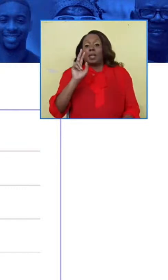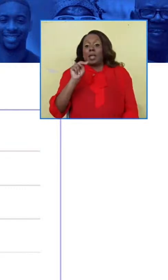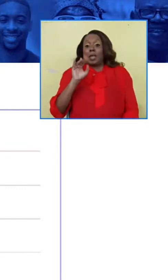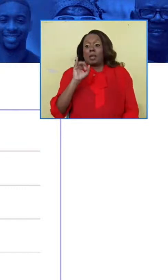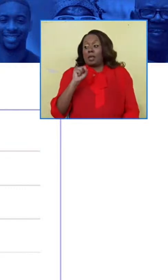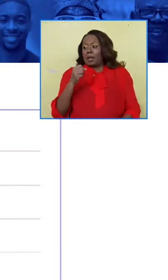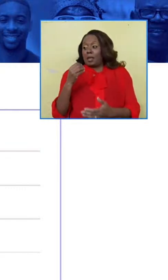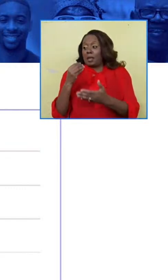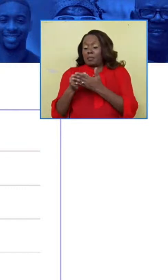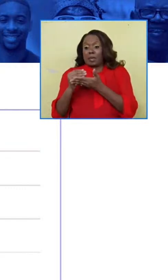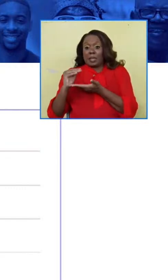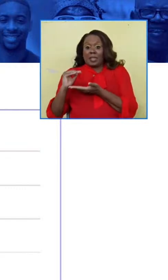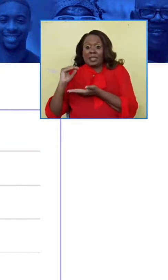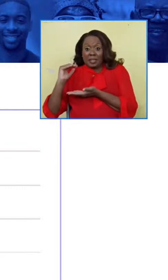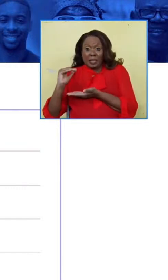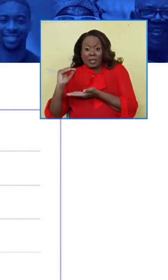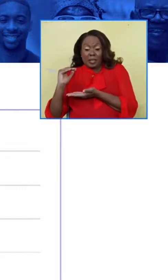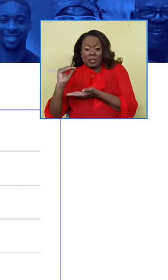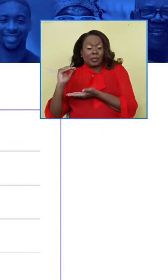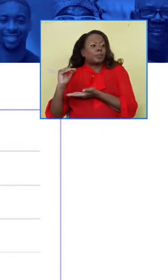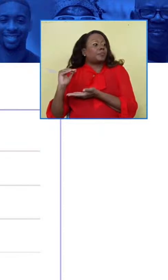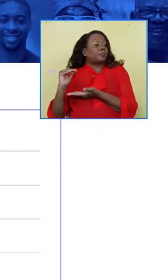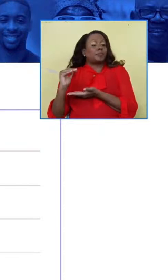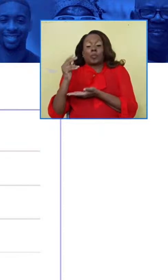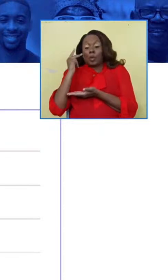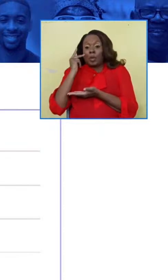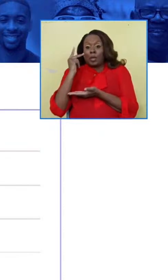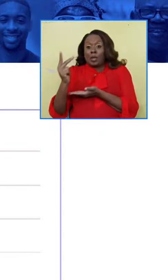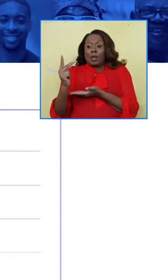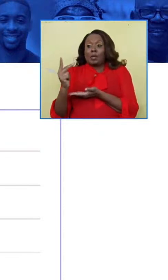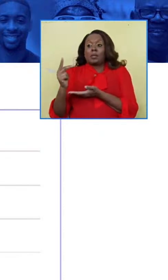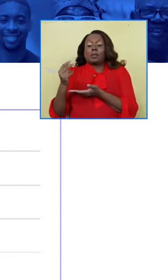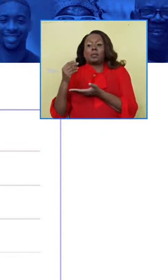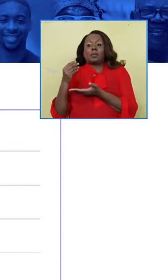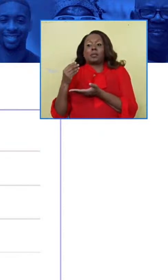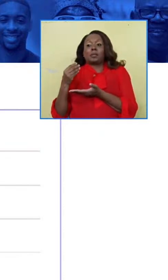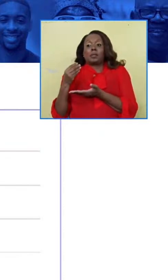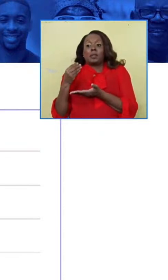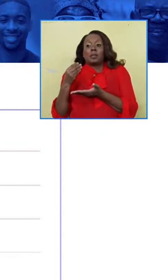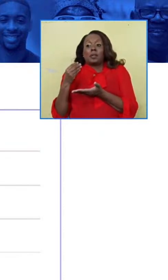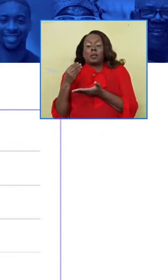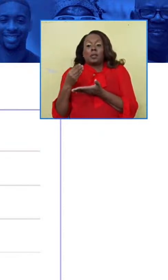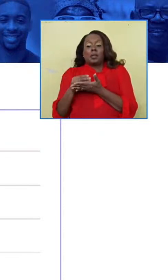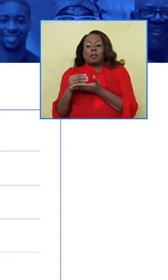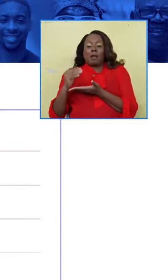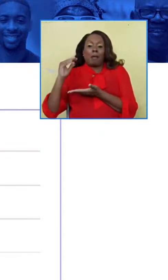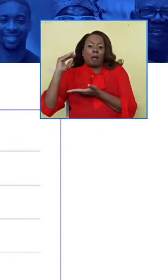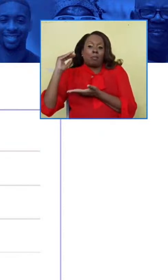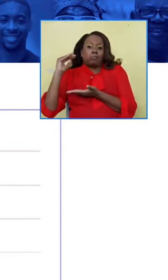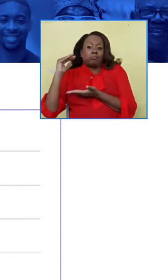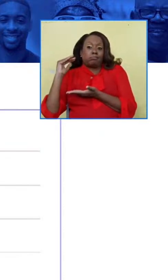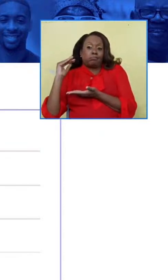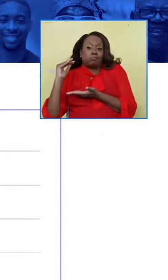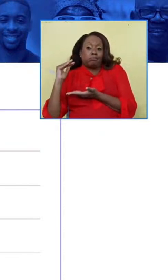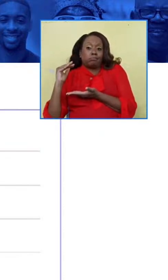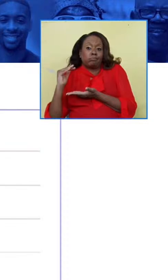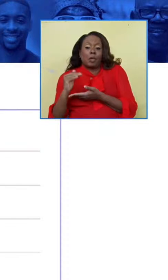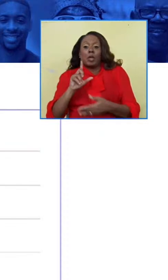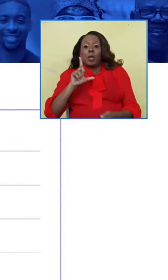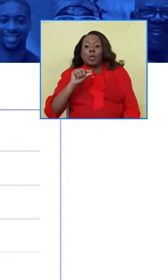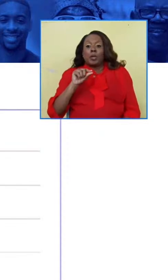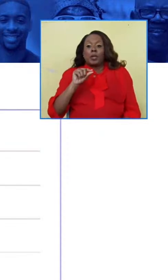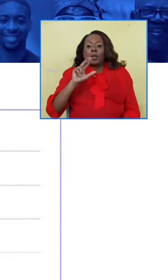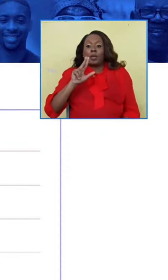ago, just under $4 billion today, what we see is that the funds are going to be depleted between 2034 and